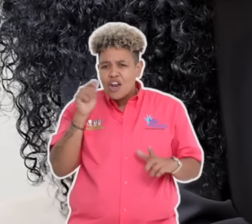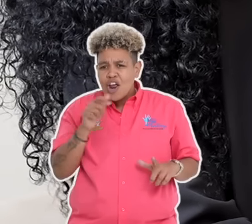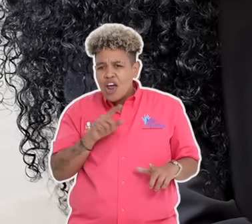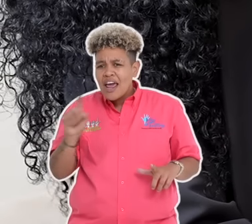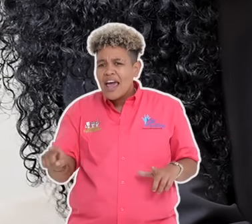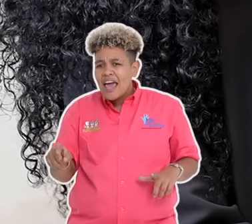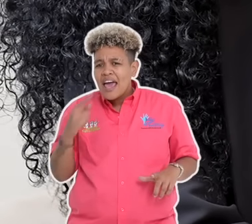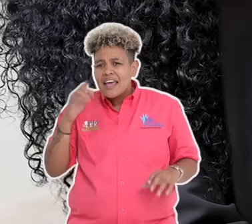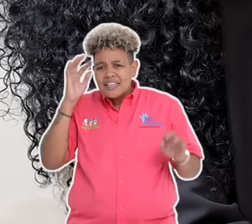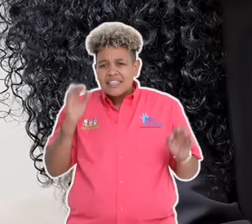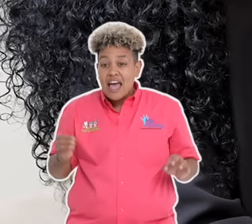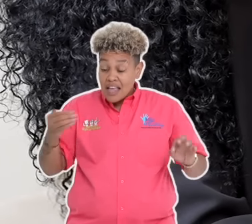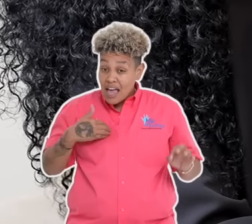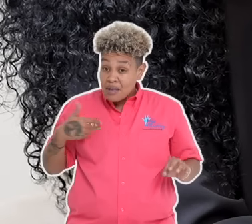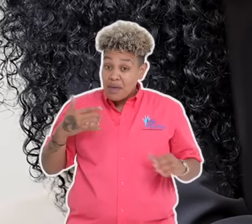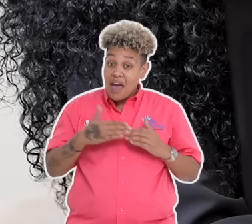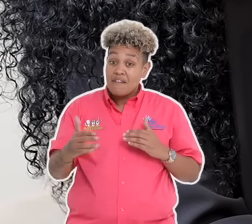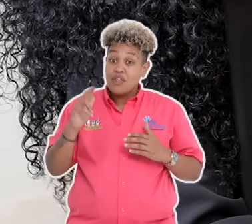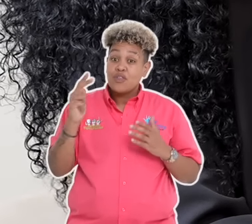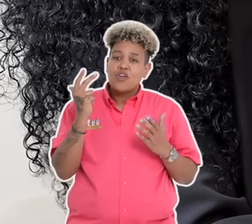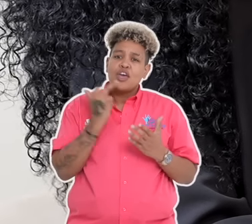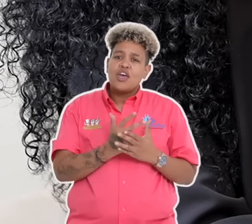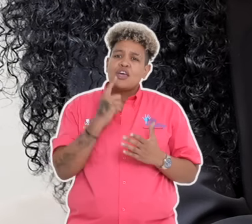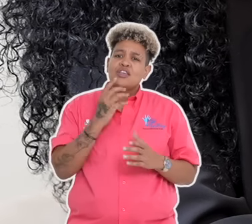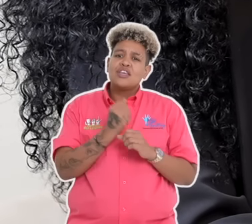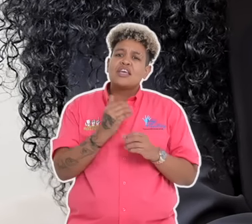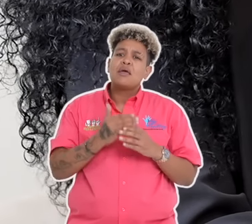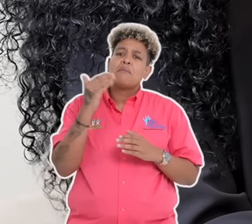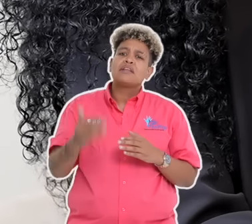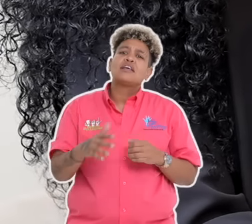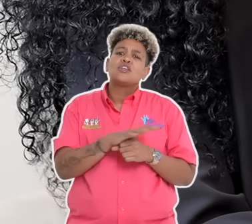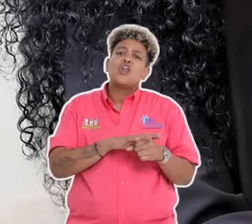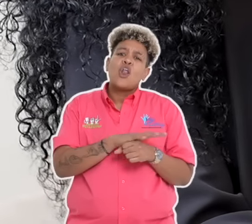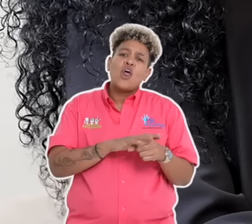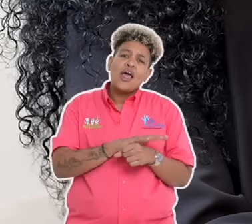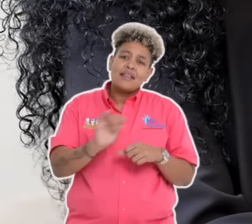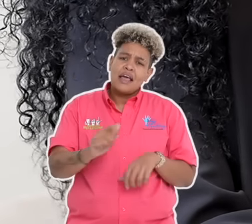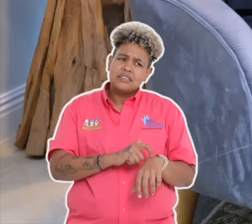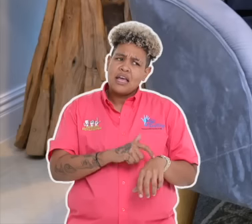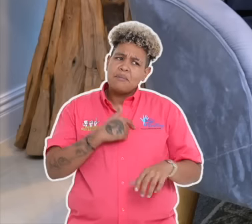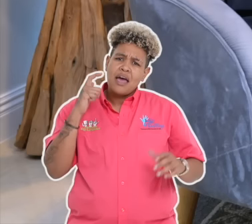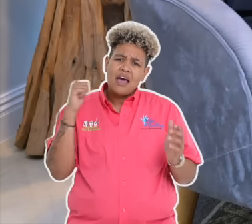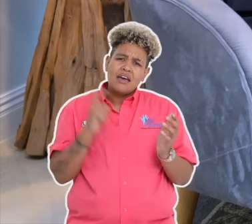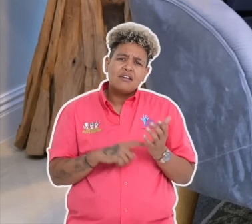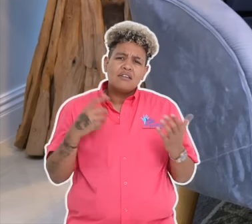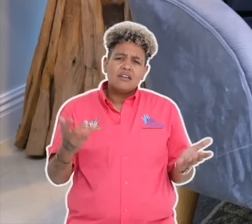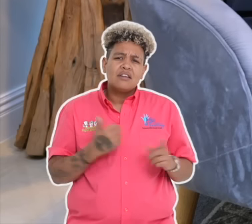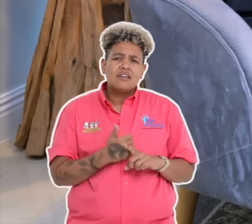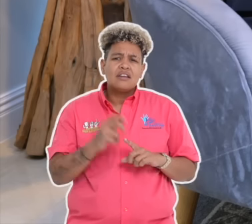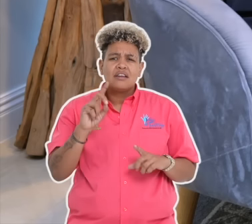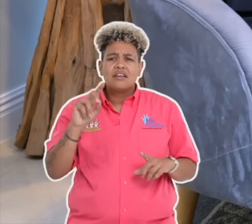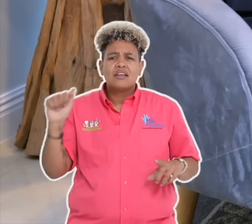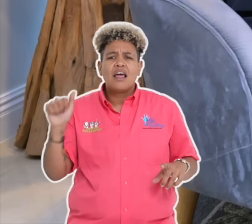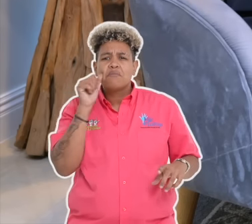young girl came over to me and decided to help me after 3 hours to get to my next destination. And at that point, I realized